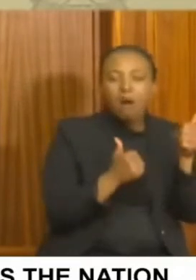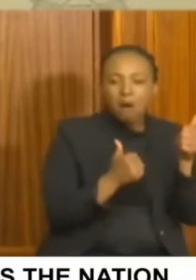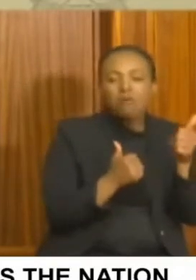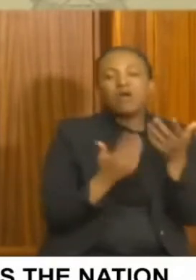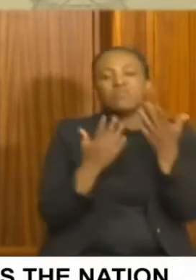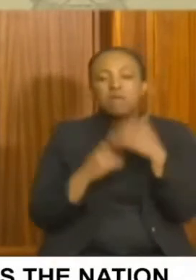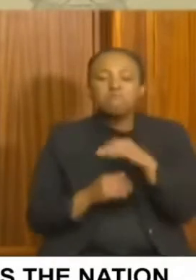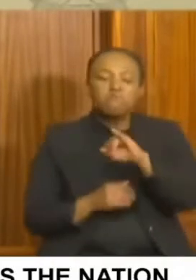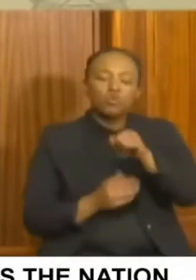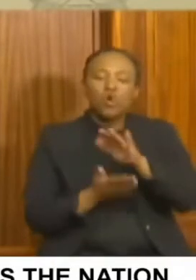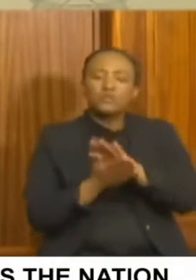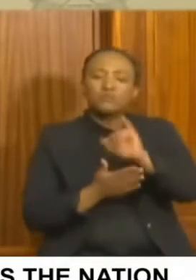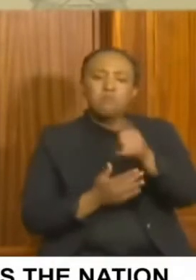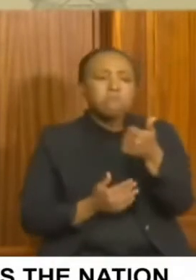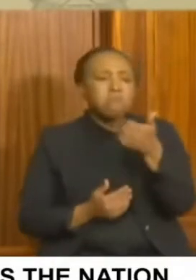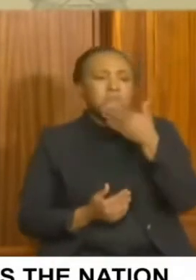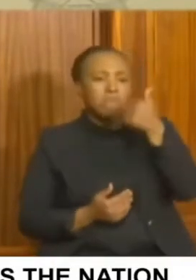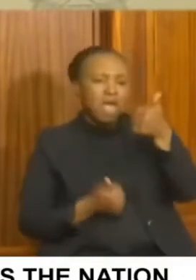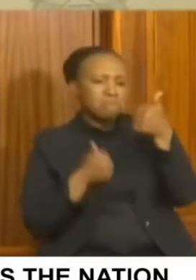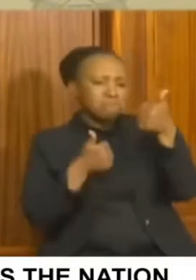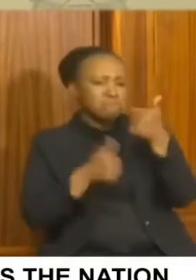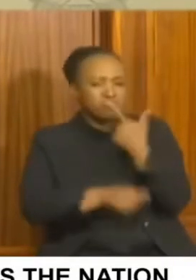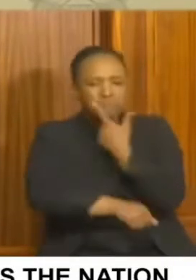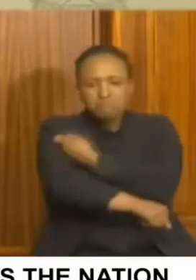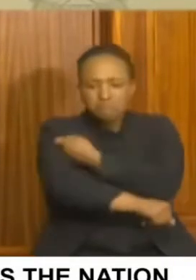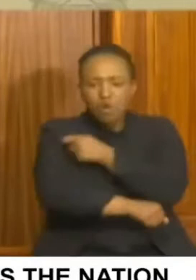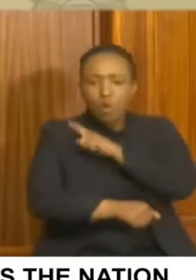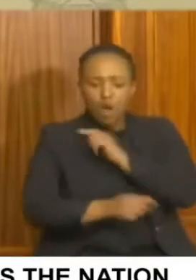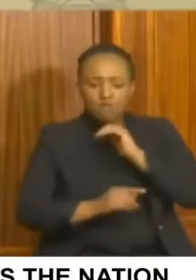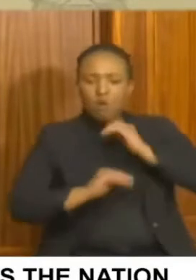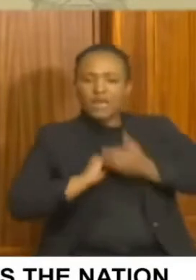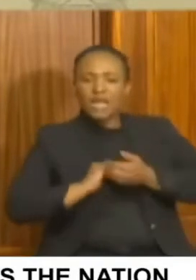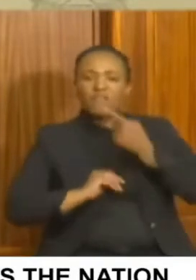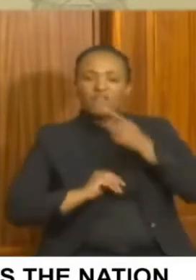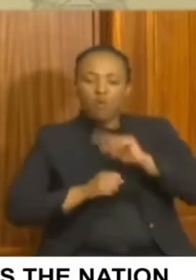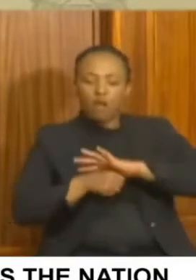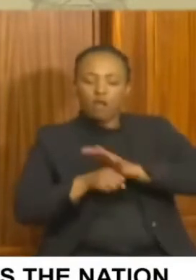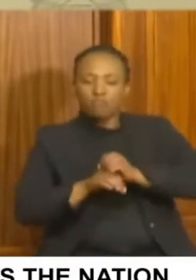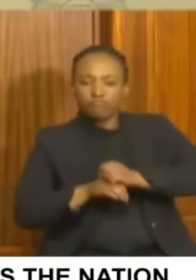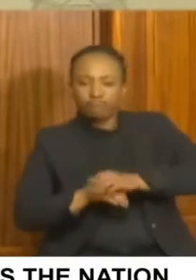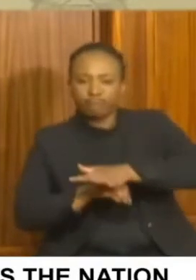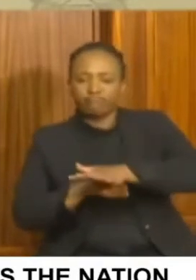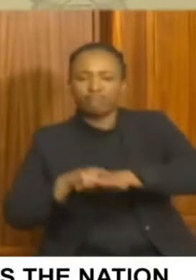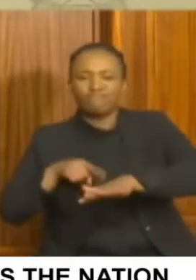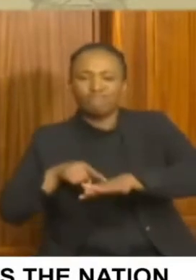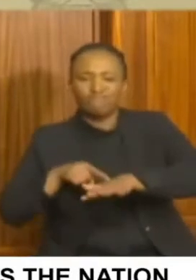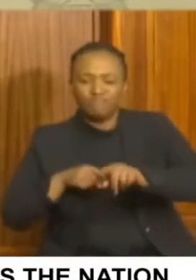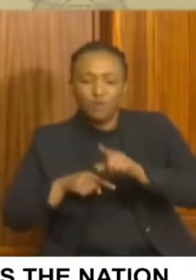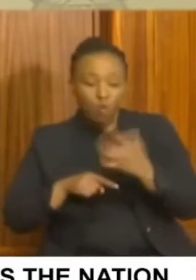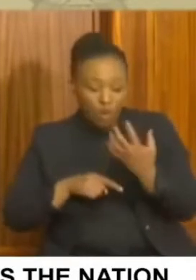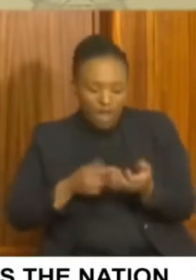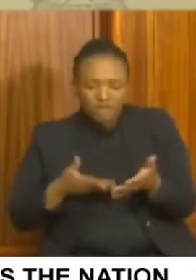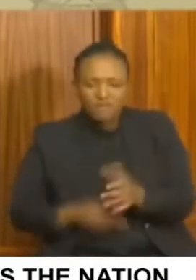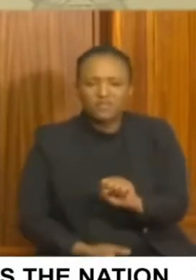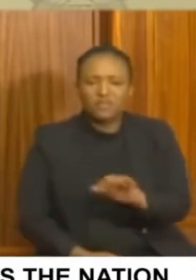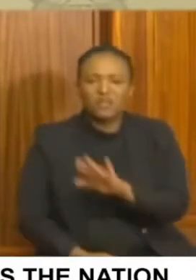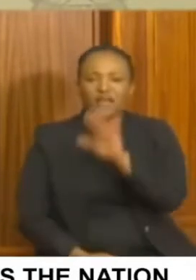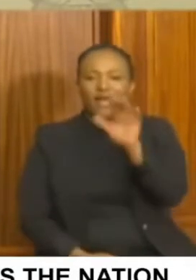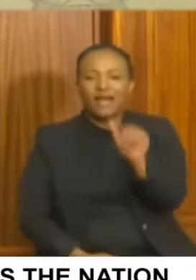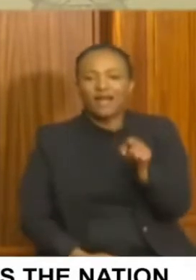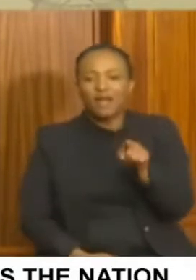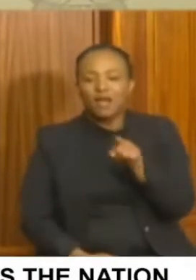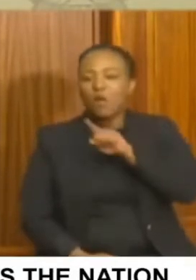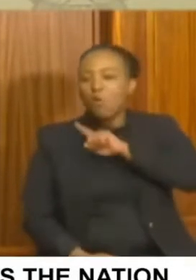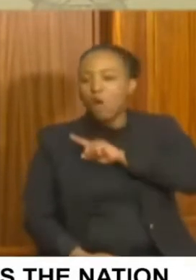But our scientists were wrong again. It protects against the variant that we have here. That you invented in South Africa. It